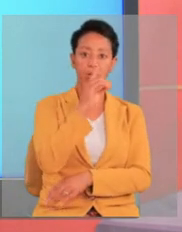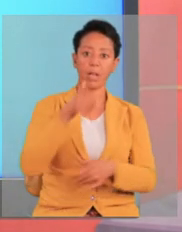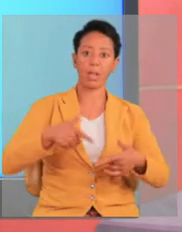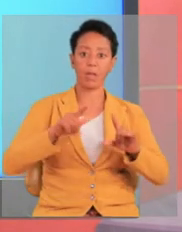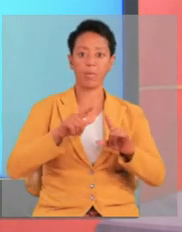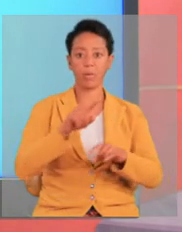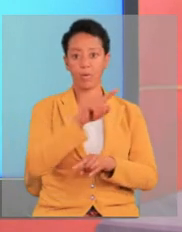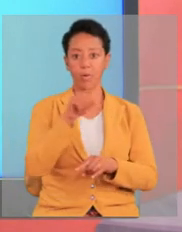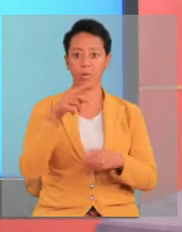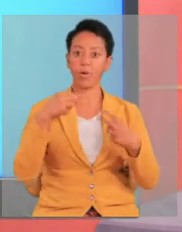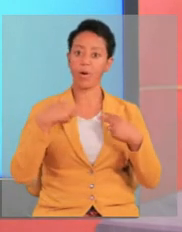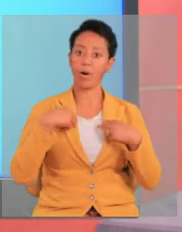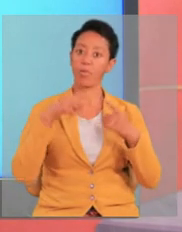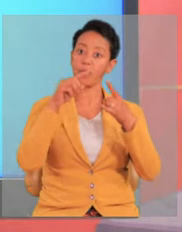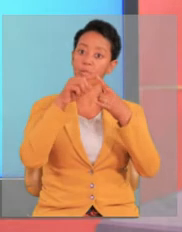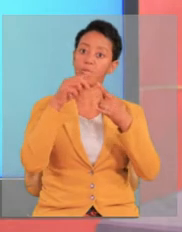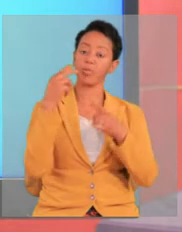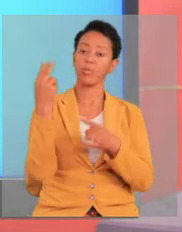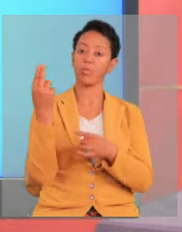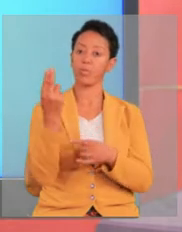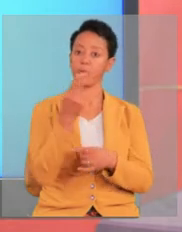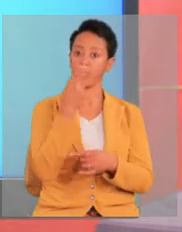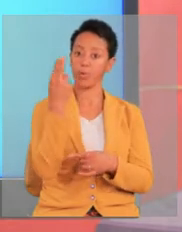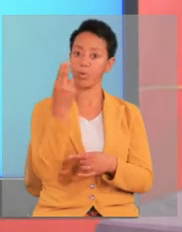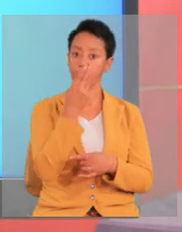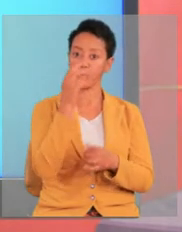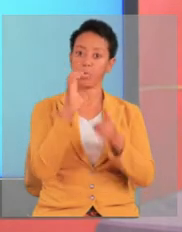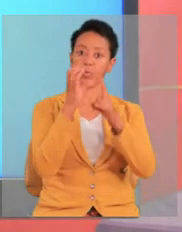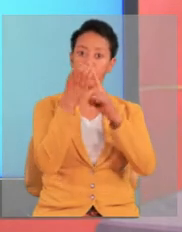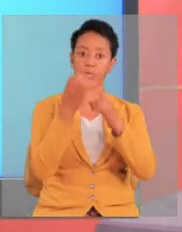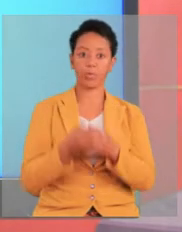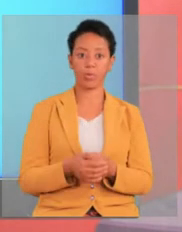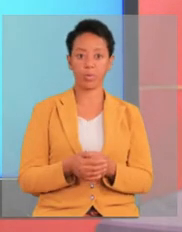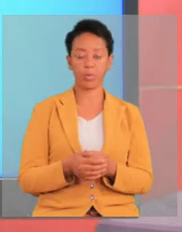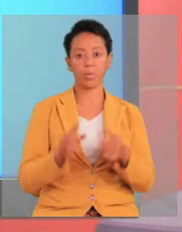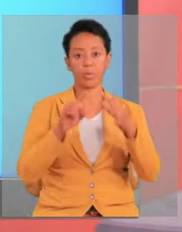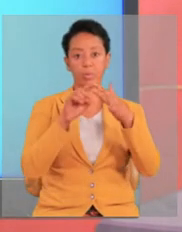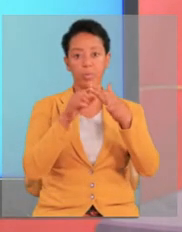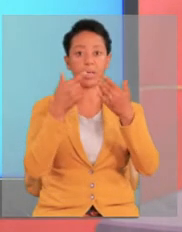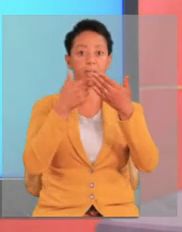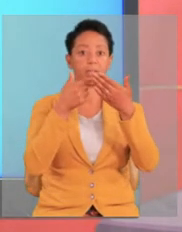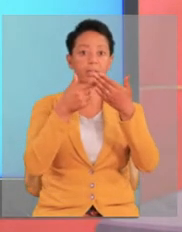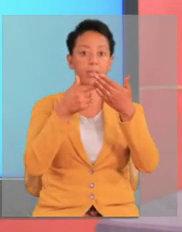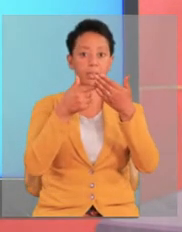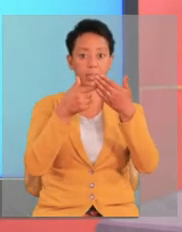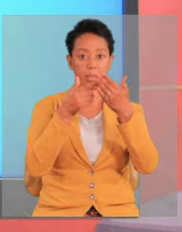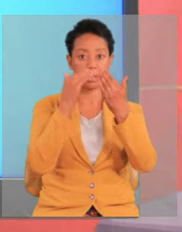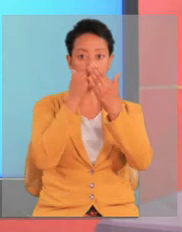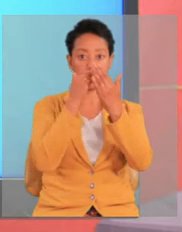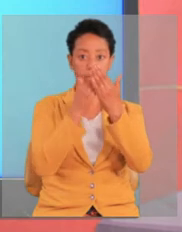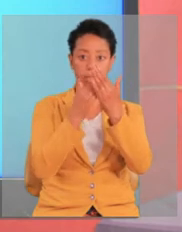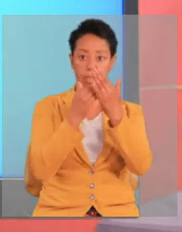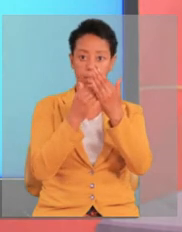it contextually. So, to begin this lesson, I would like to show you